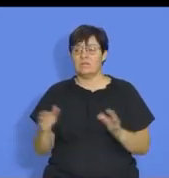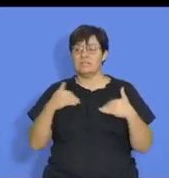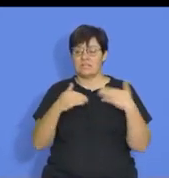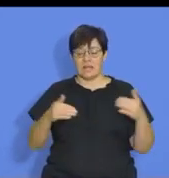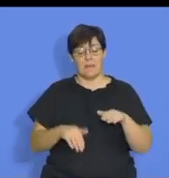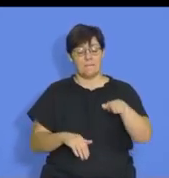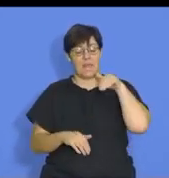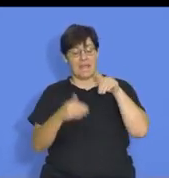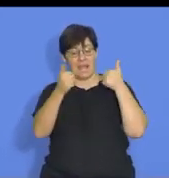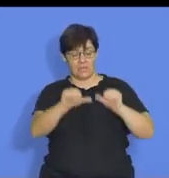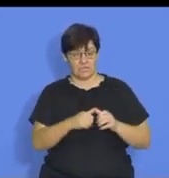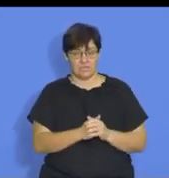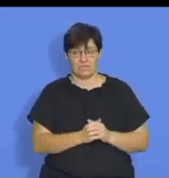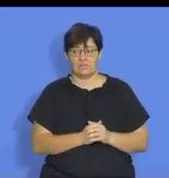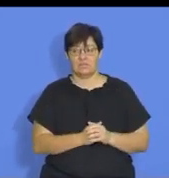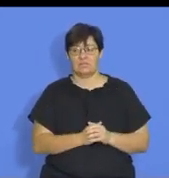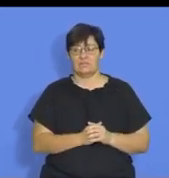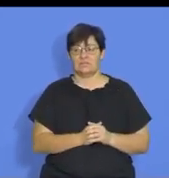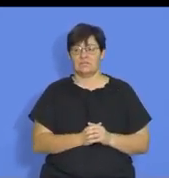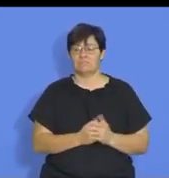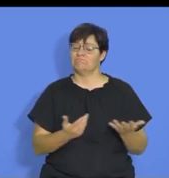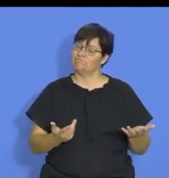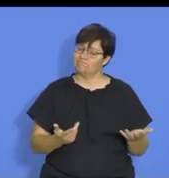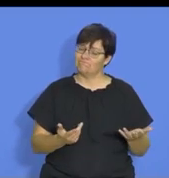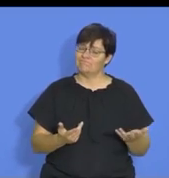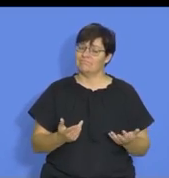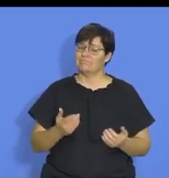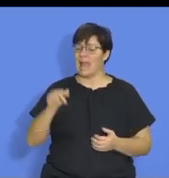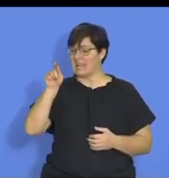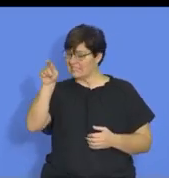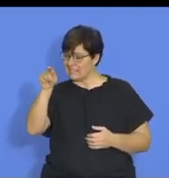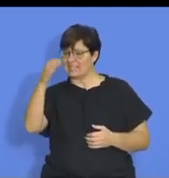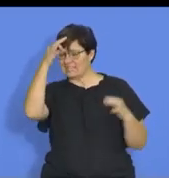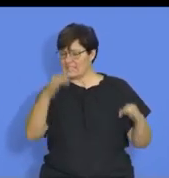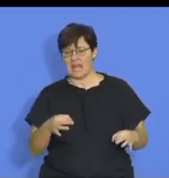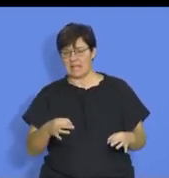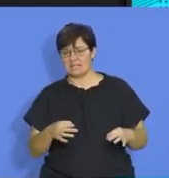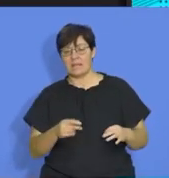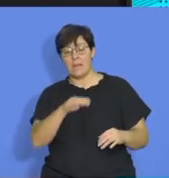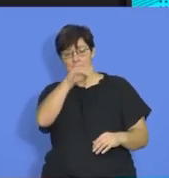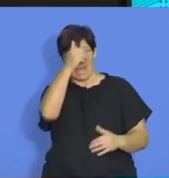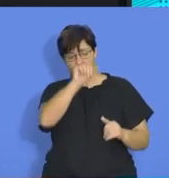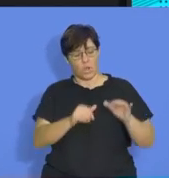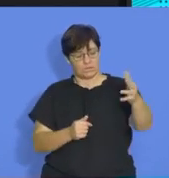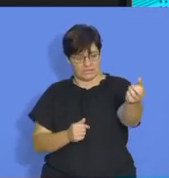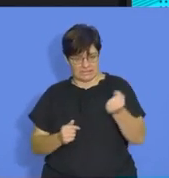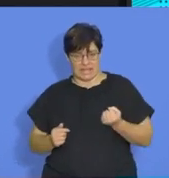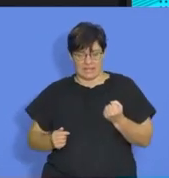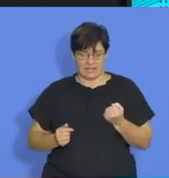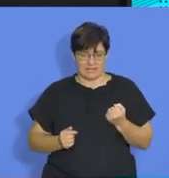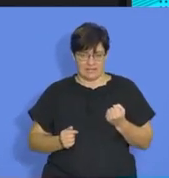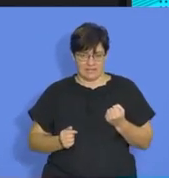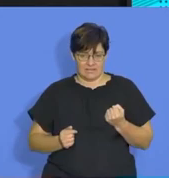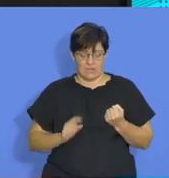again start off with the bank account, right? So for some reason, Candace decided she's going to decrease. She is going